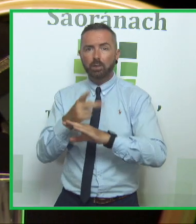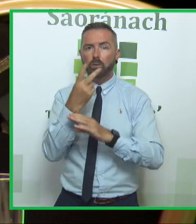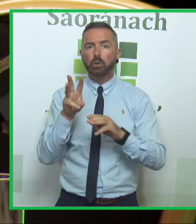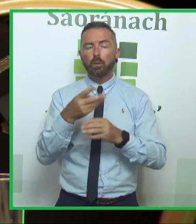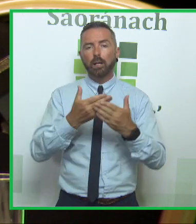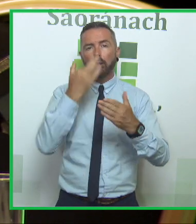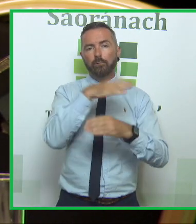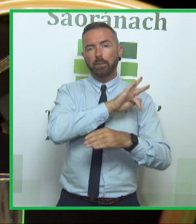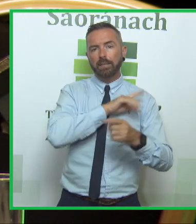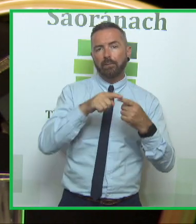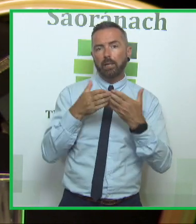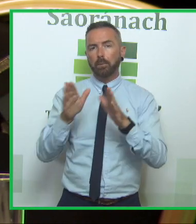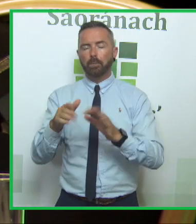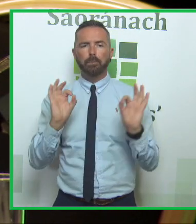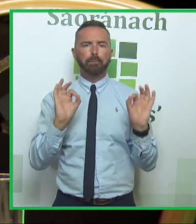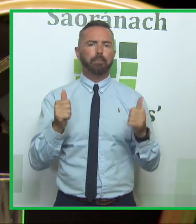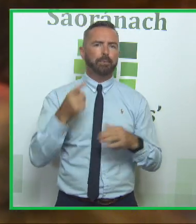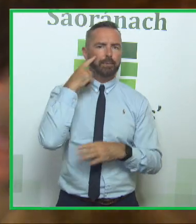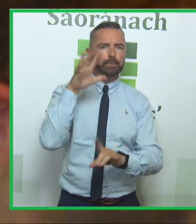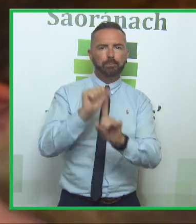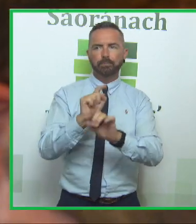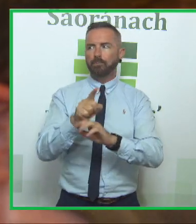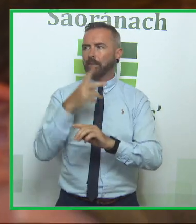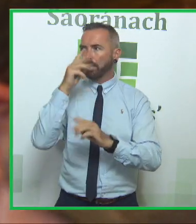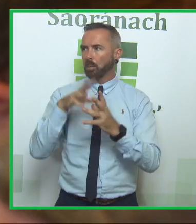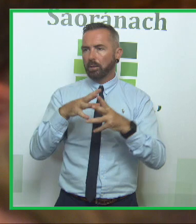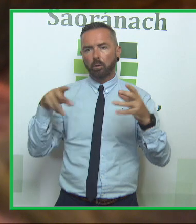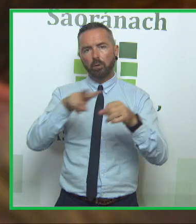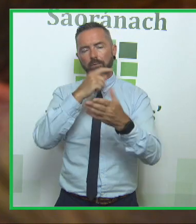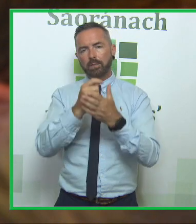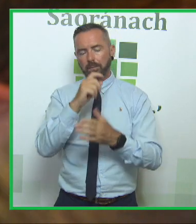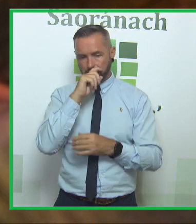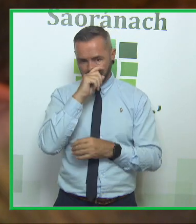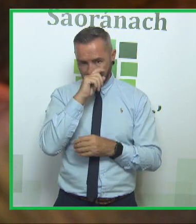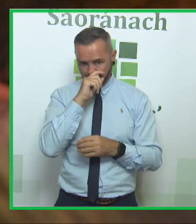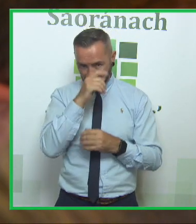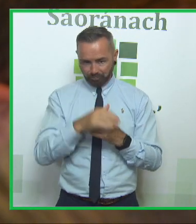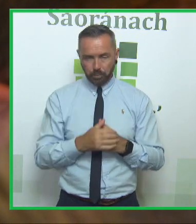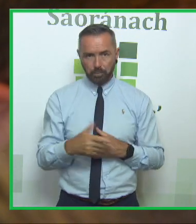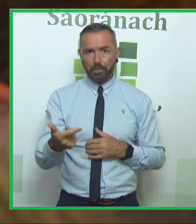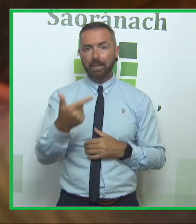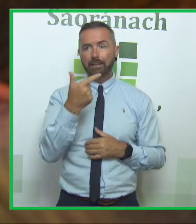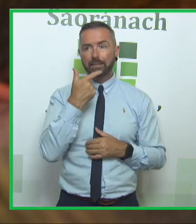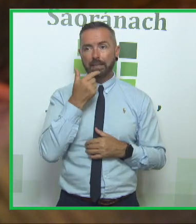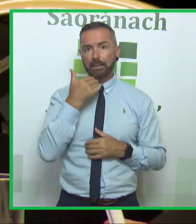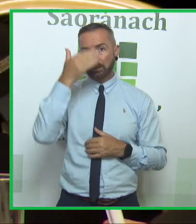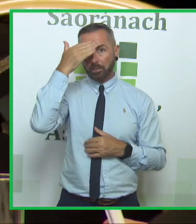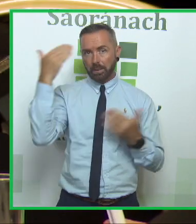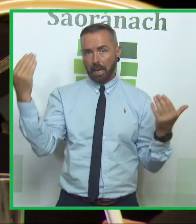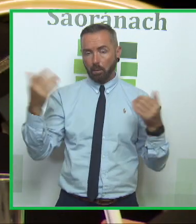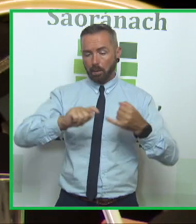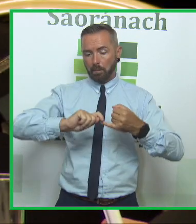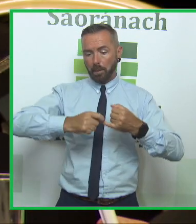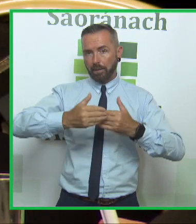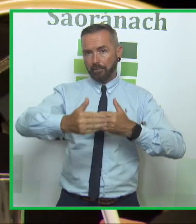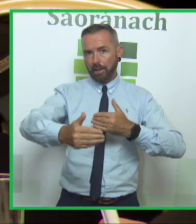public, which is actually amazing to see, and I suppose I think it will grow over time. So this is our second summer, this is a pilot phase,